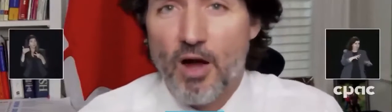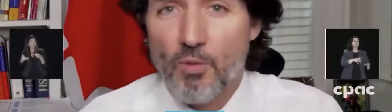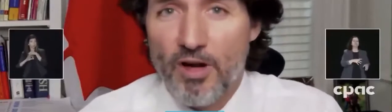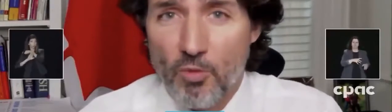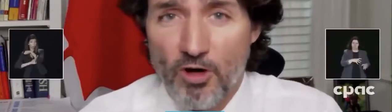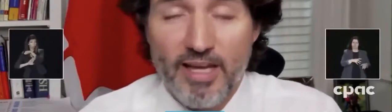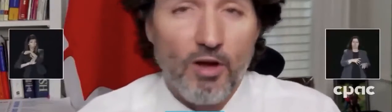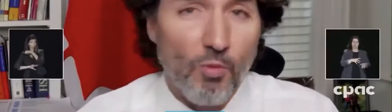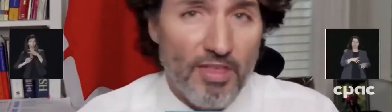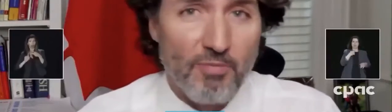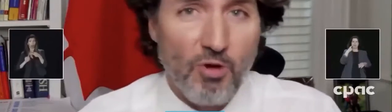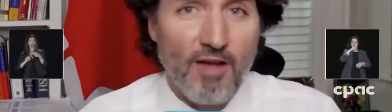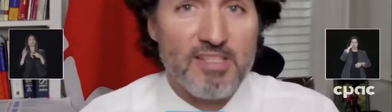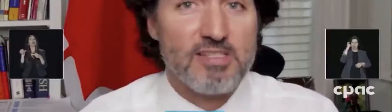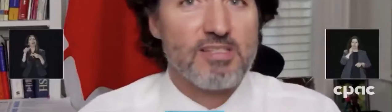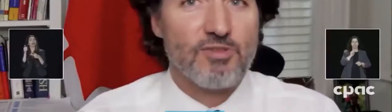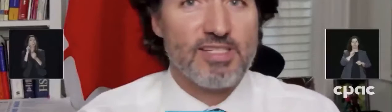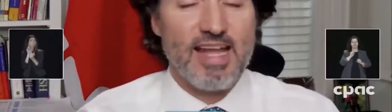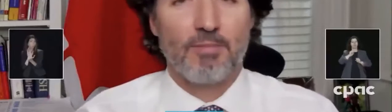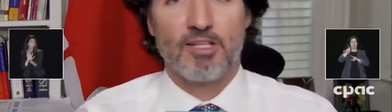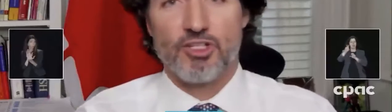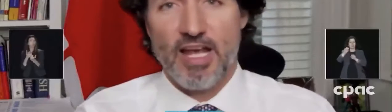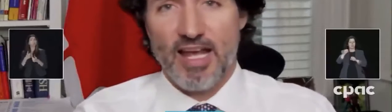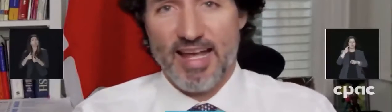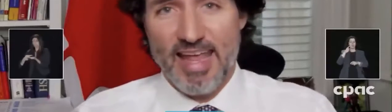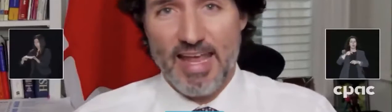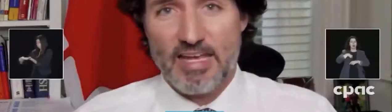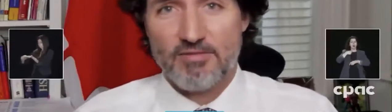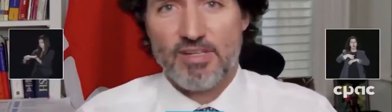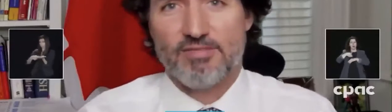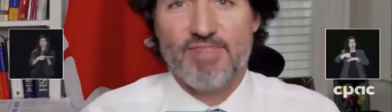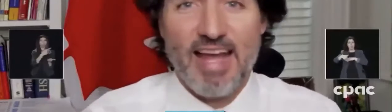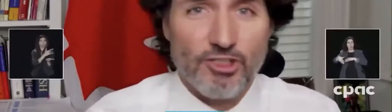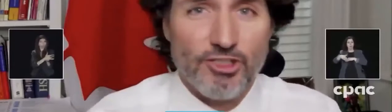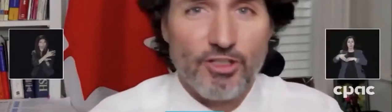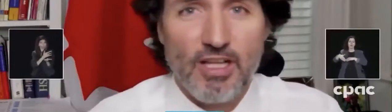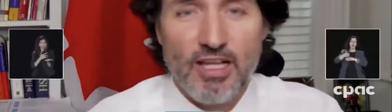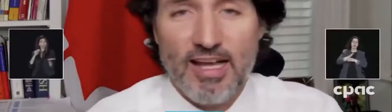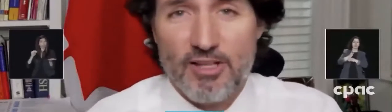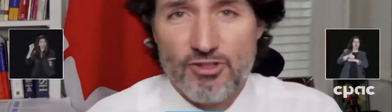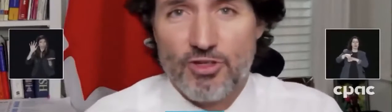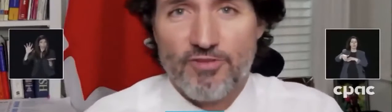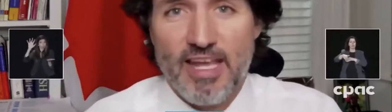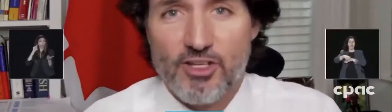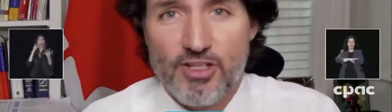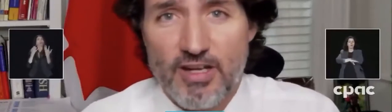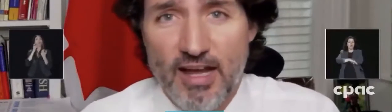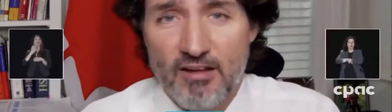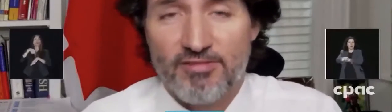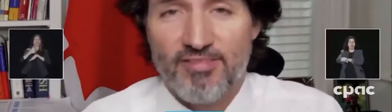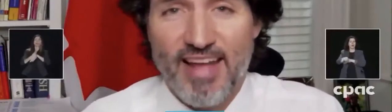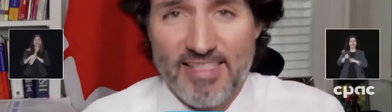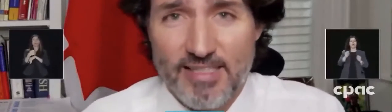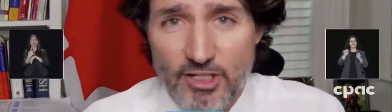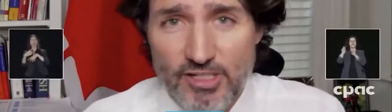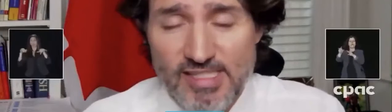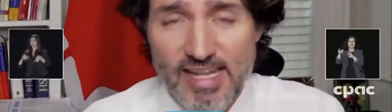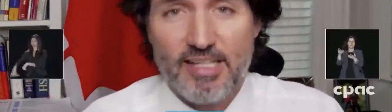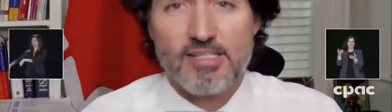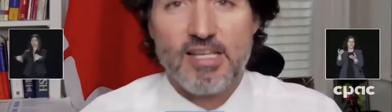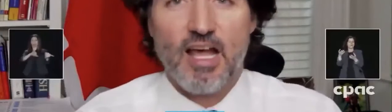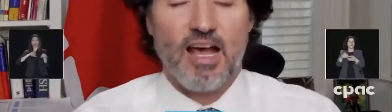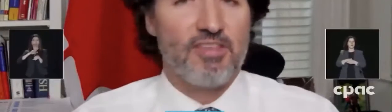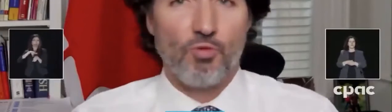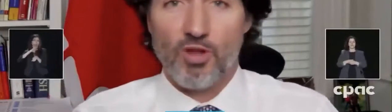term, we are working with the provinces to establish a national certification of